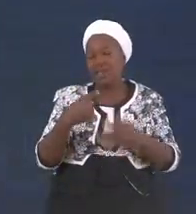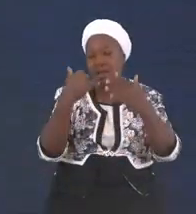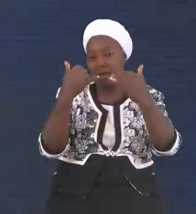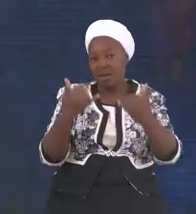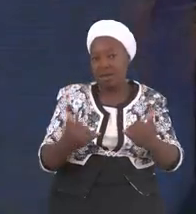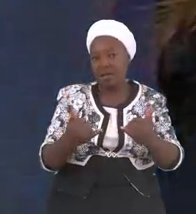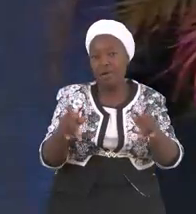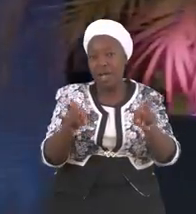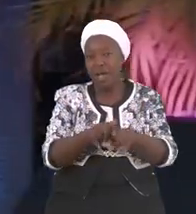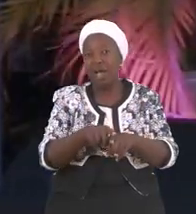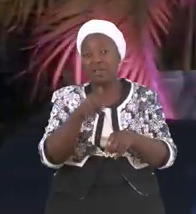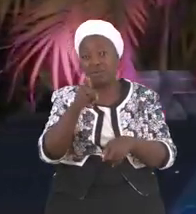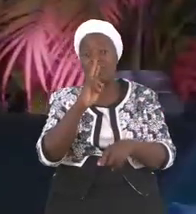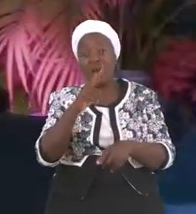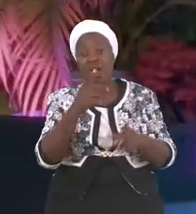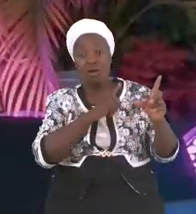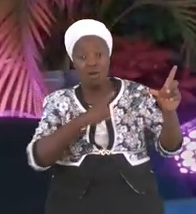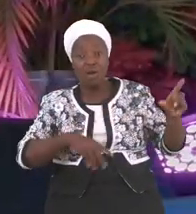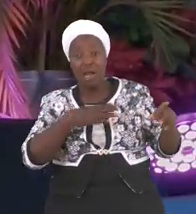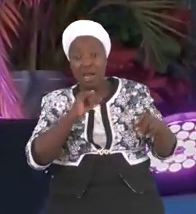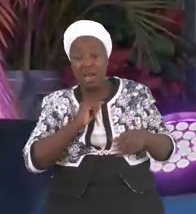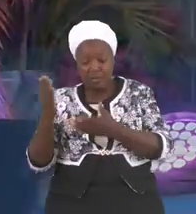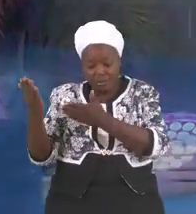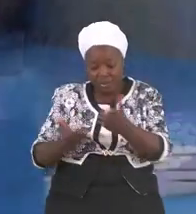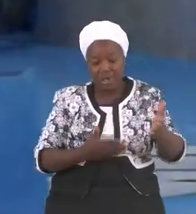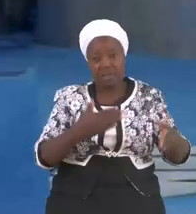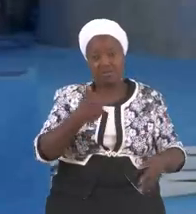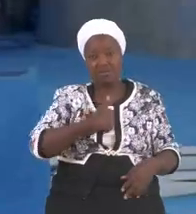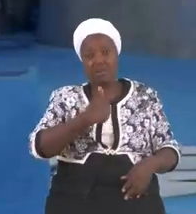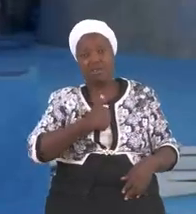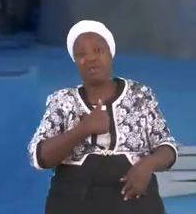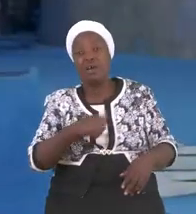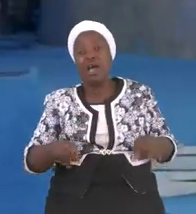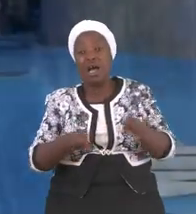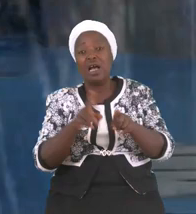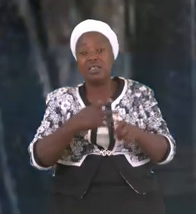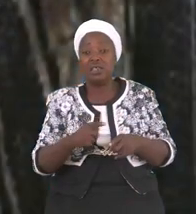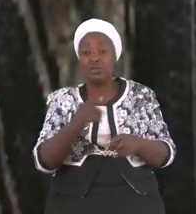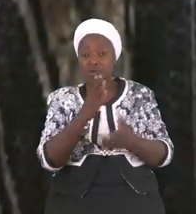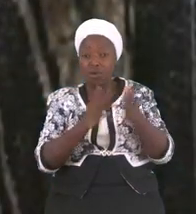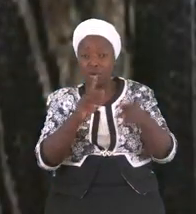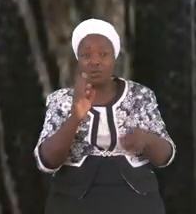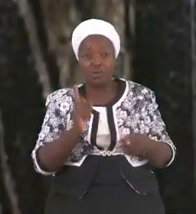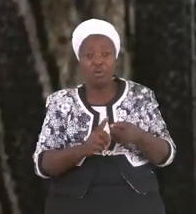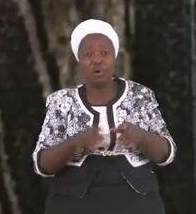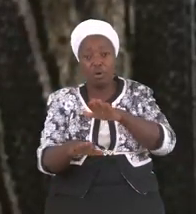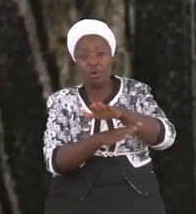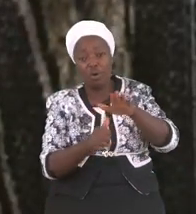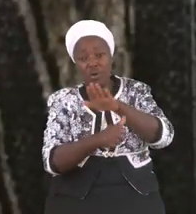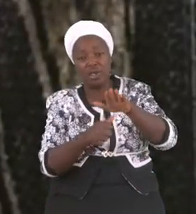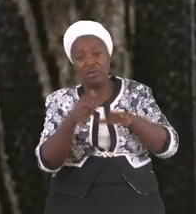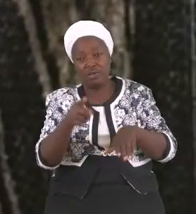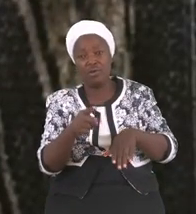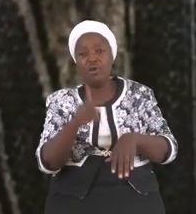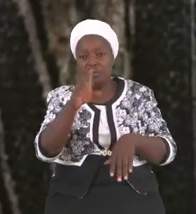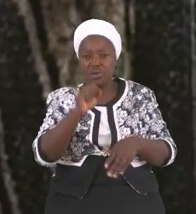you are Lord, and I bring myself as a subject under you, you can cleanse